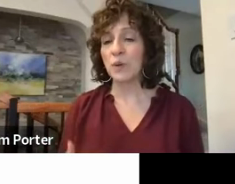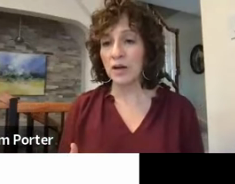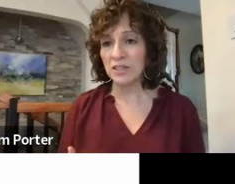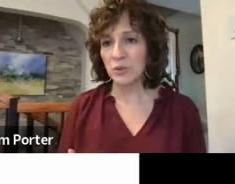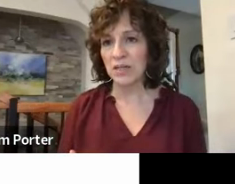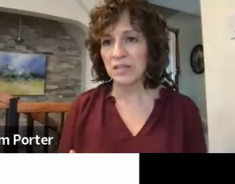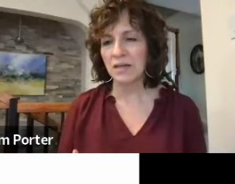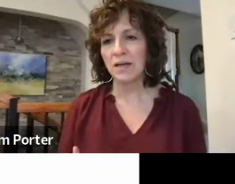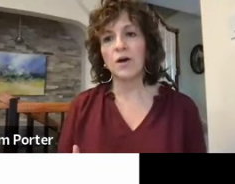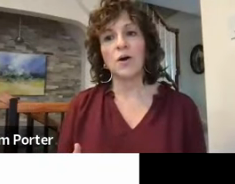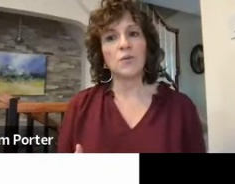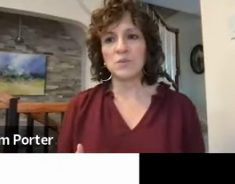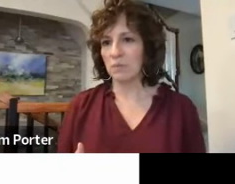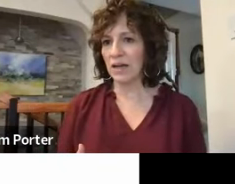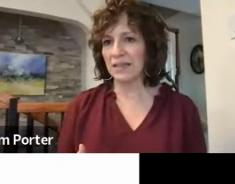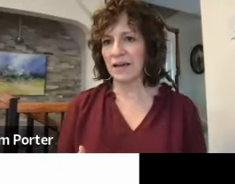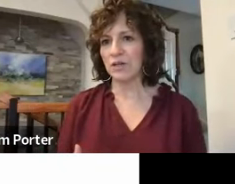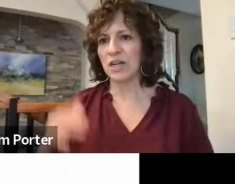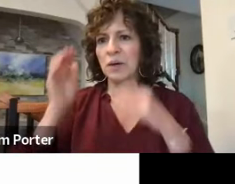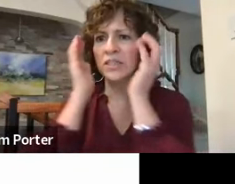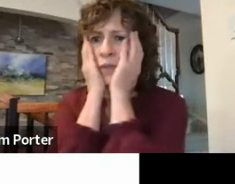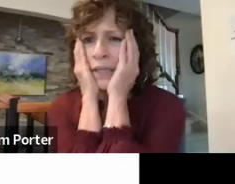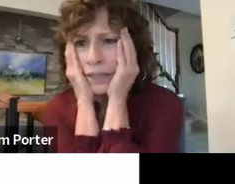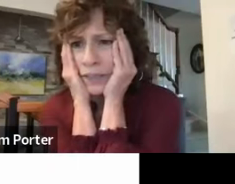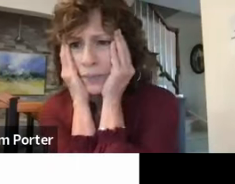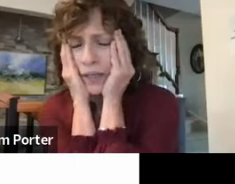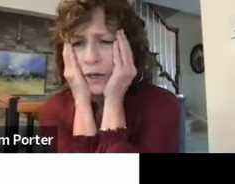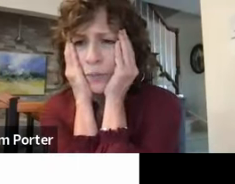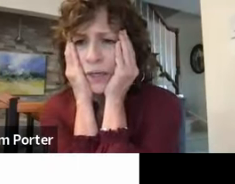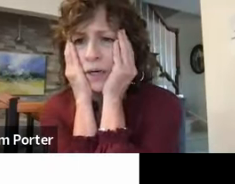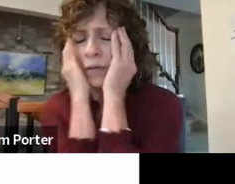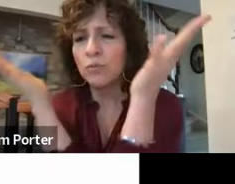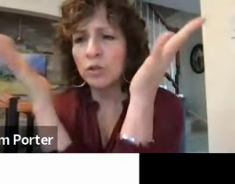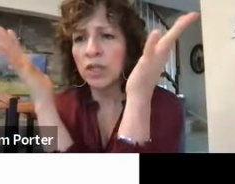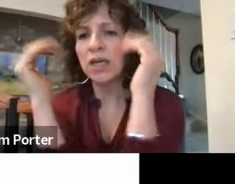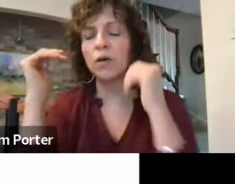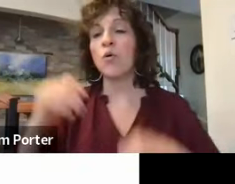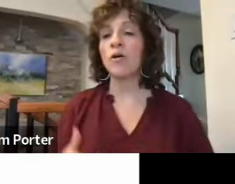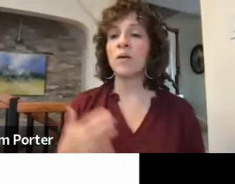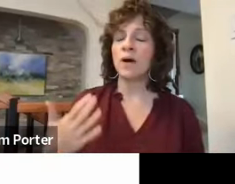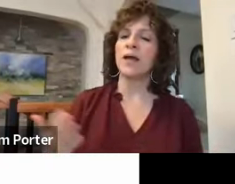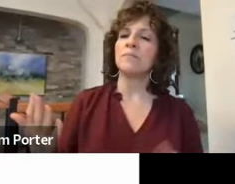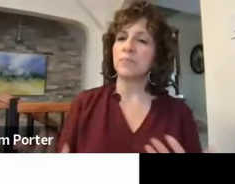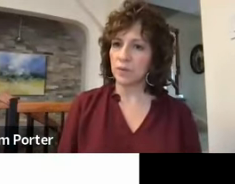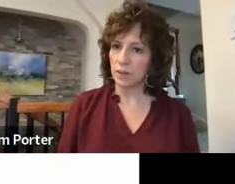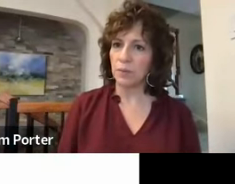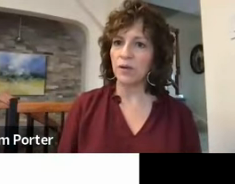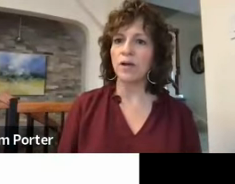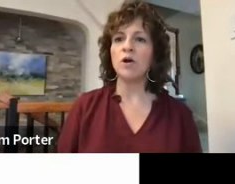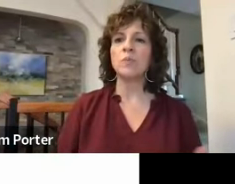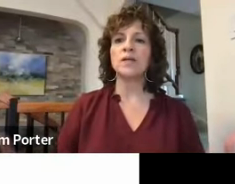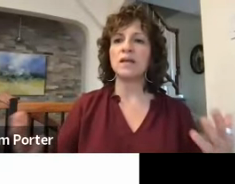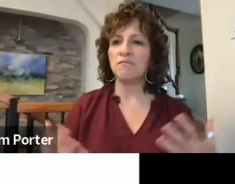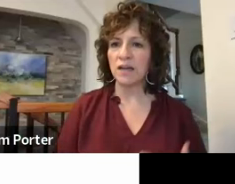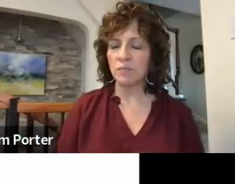they're responding to us, what's my body language? Am I doing this? Am I like, oh my God, what were you thinking? Or am I